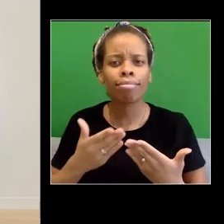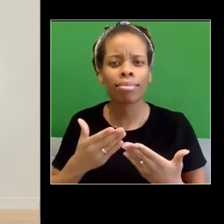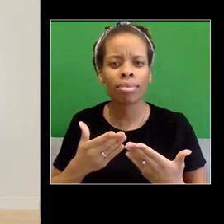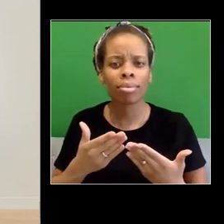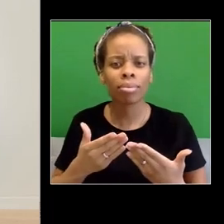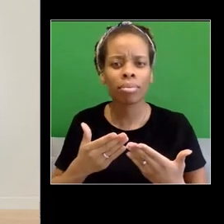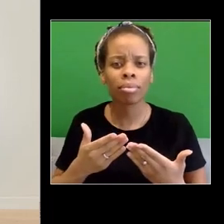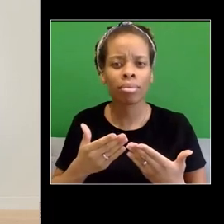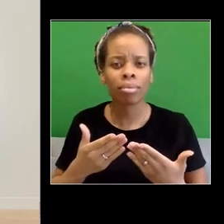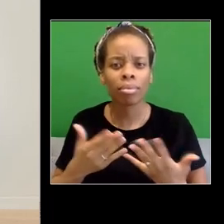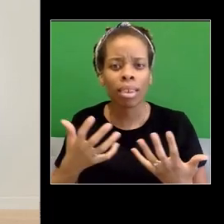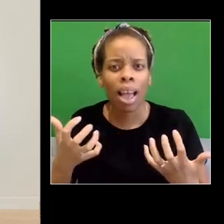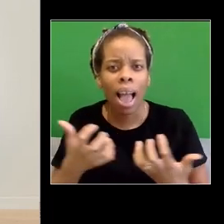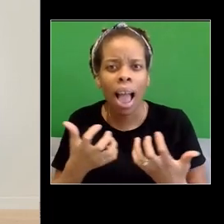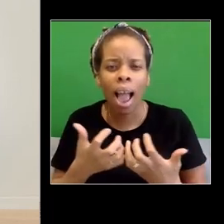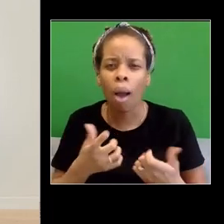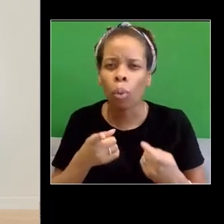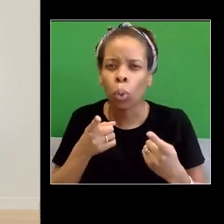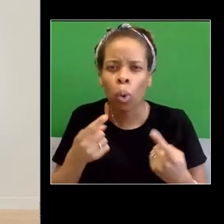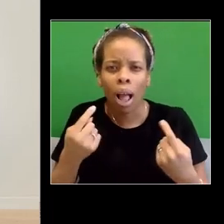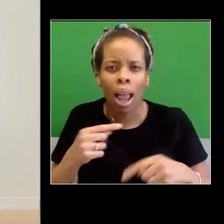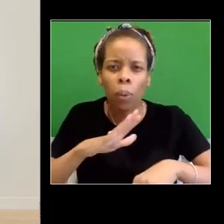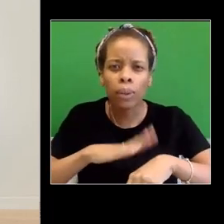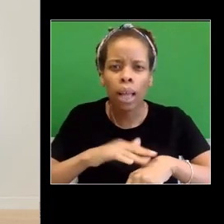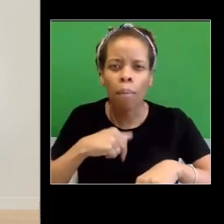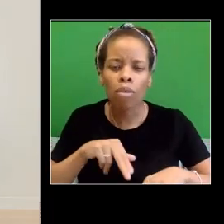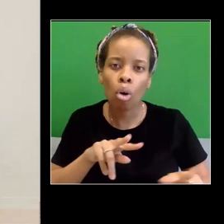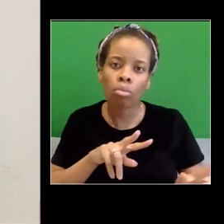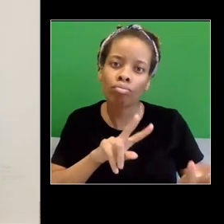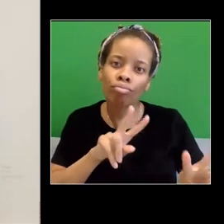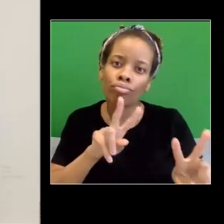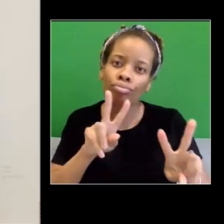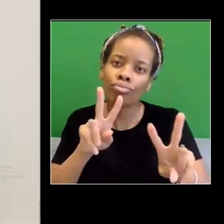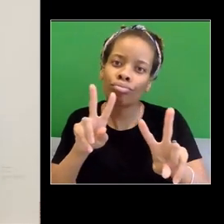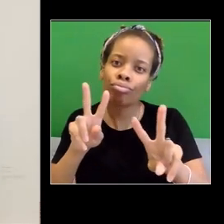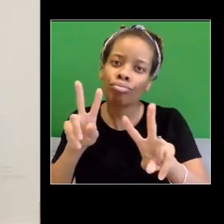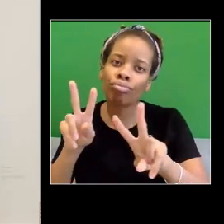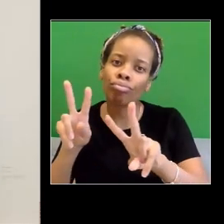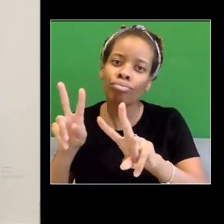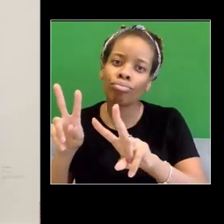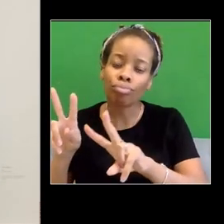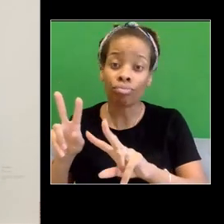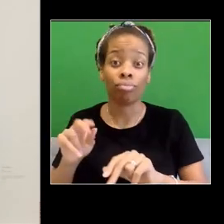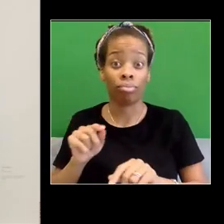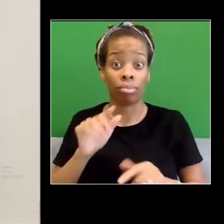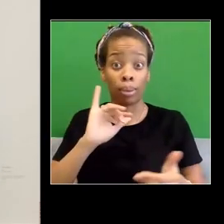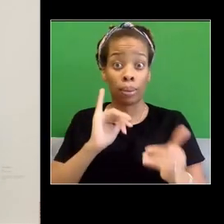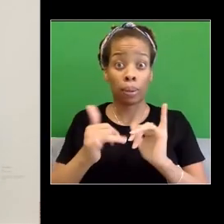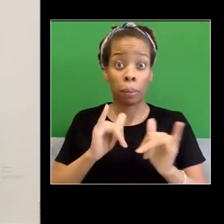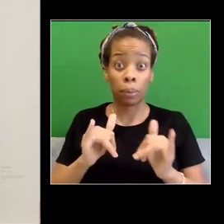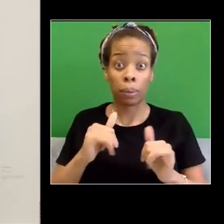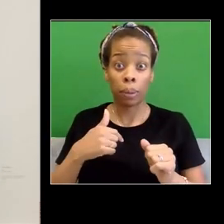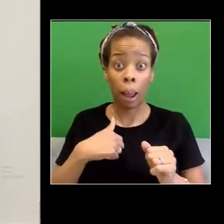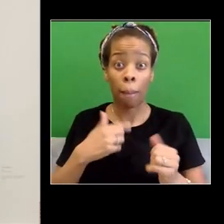for the gaze in the works to sometimes be to the viewer in the gallery, but sometimes to other